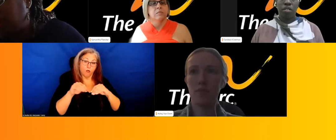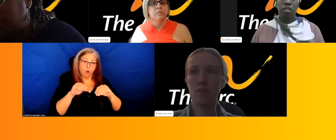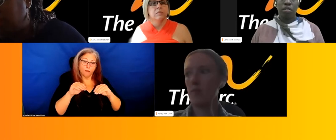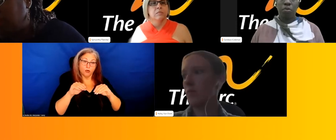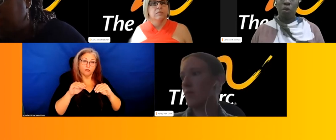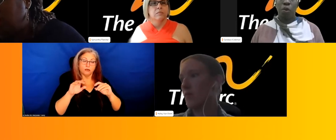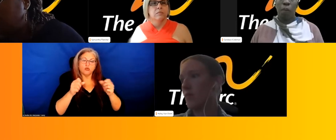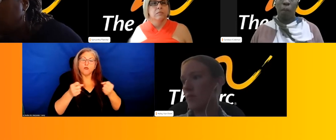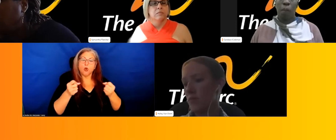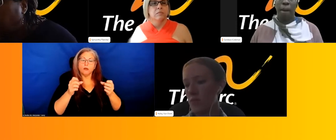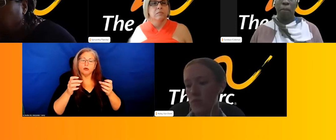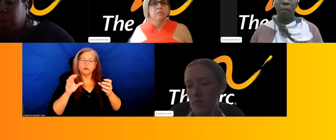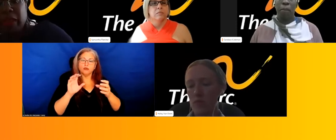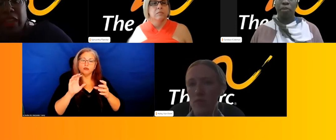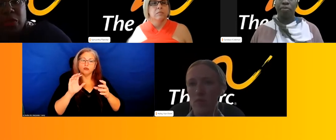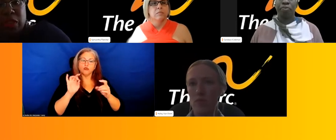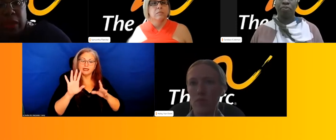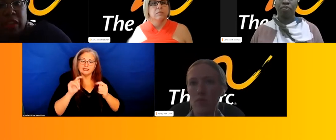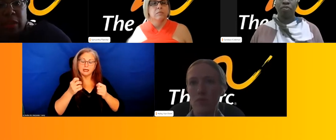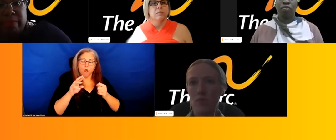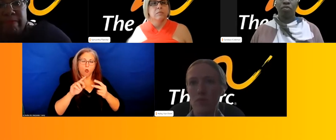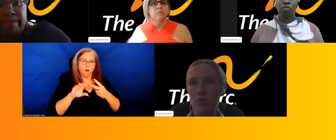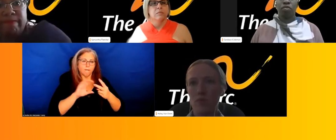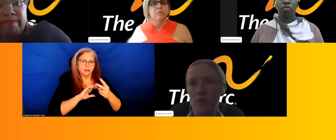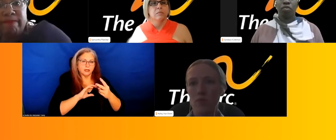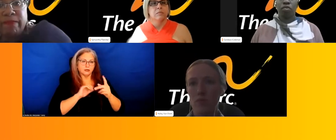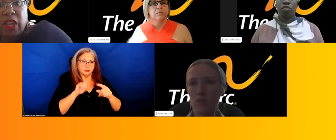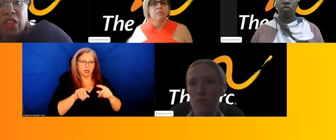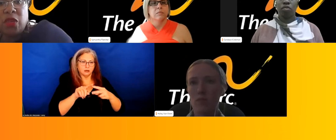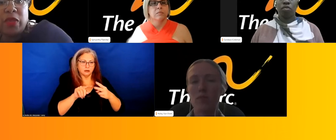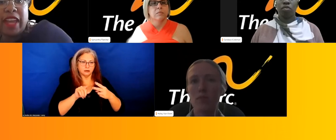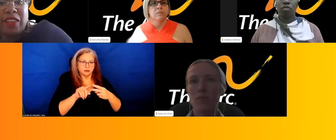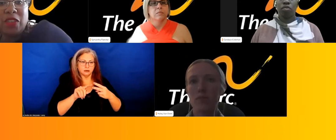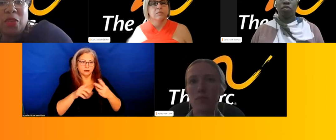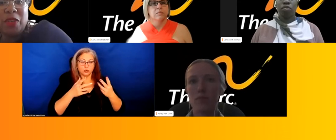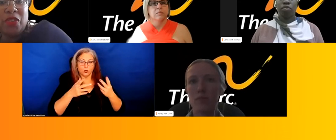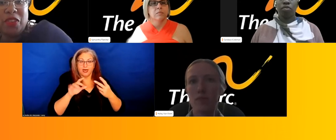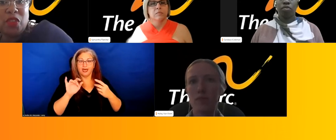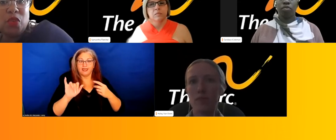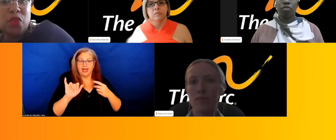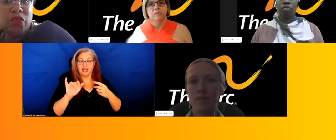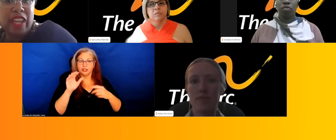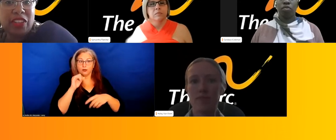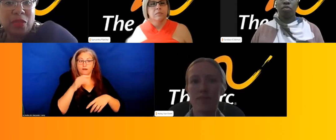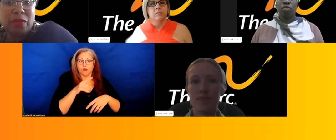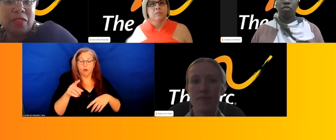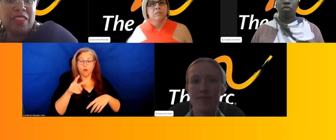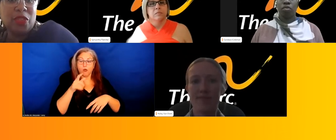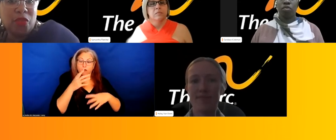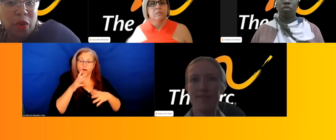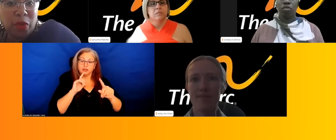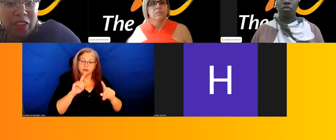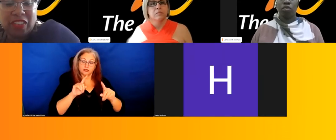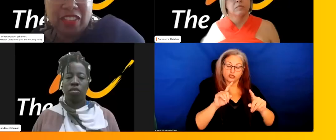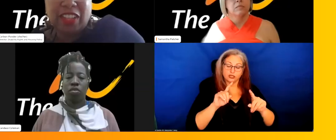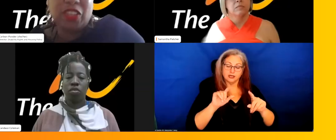response or a police response? So that's assuming, for those of you who answered the